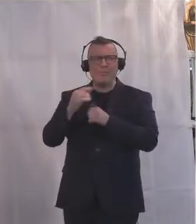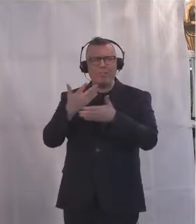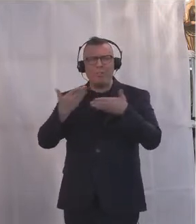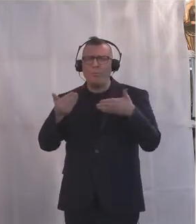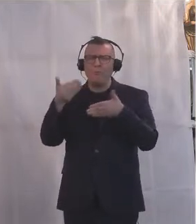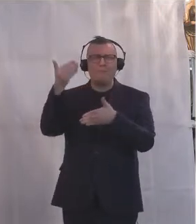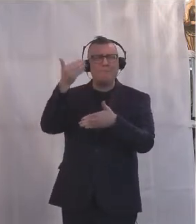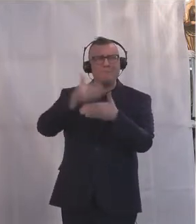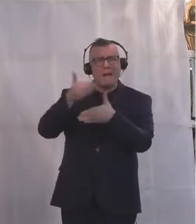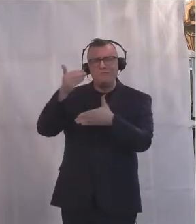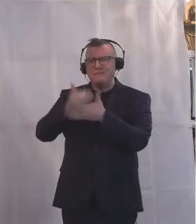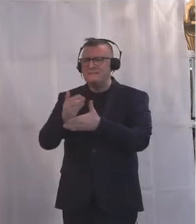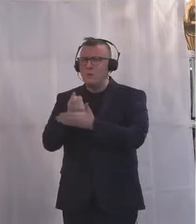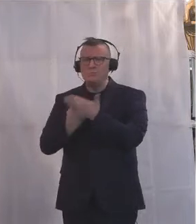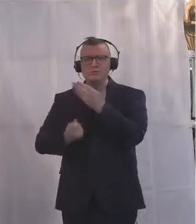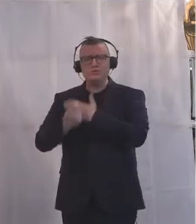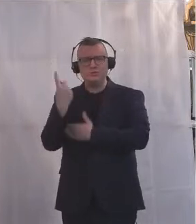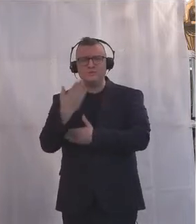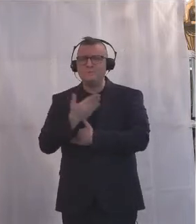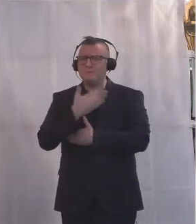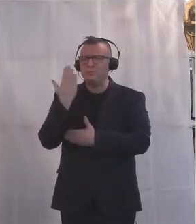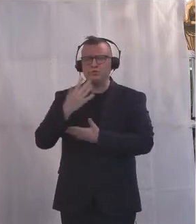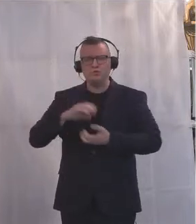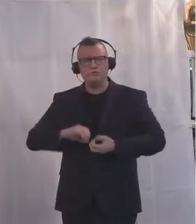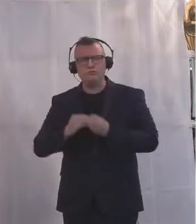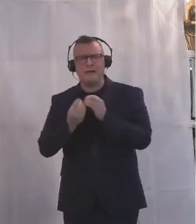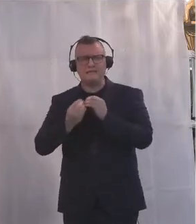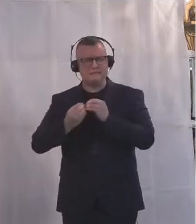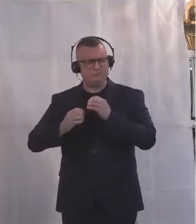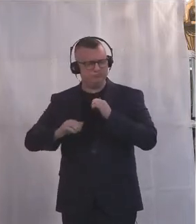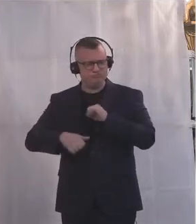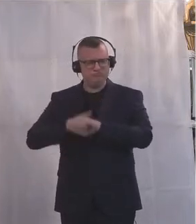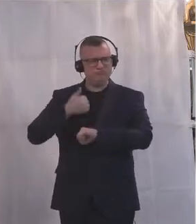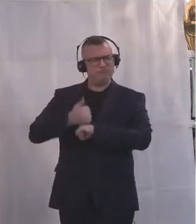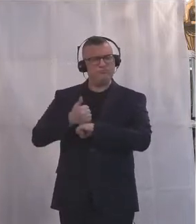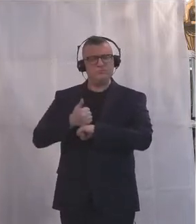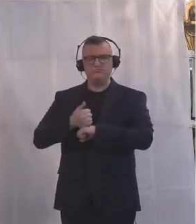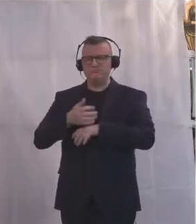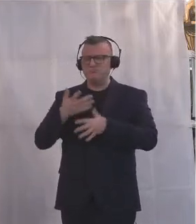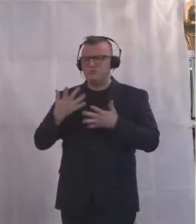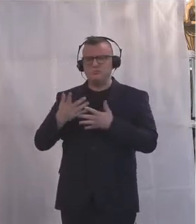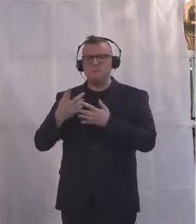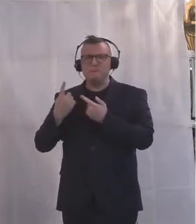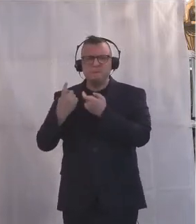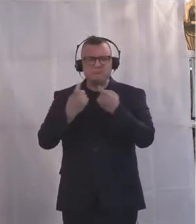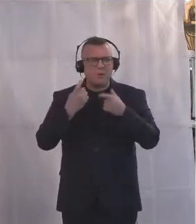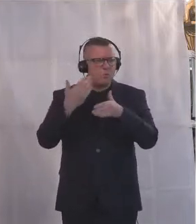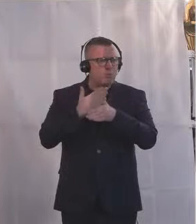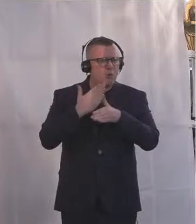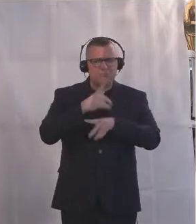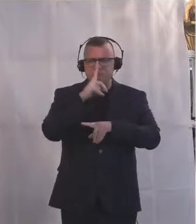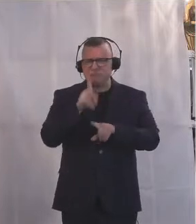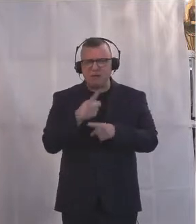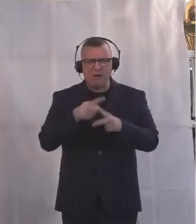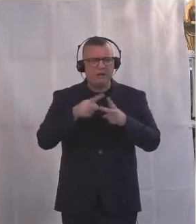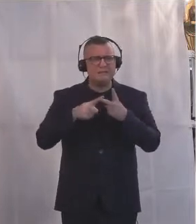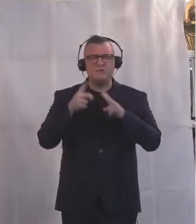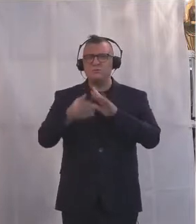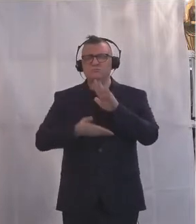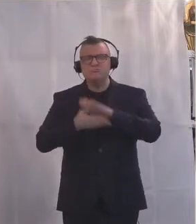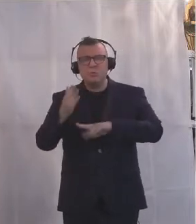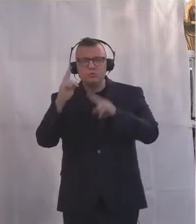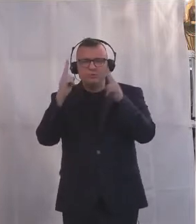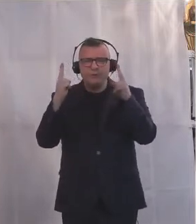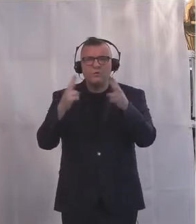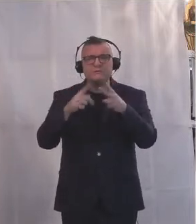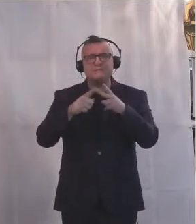have the opportunity to realize it, to find meaningful work, to finish education, to live a life